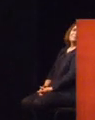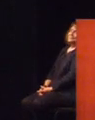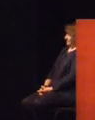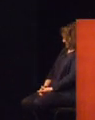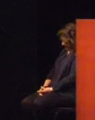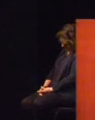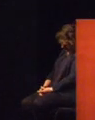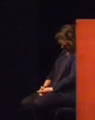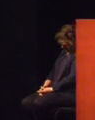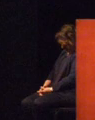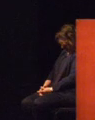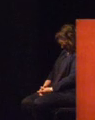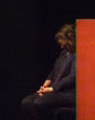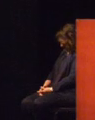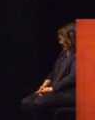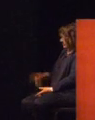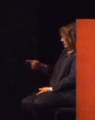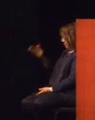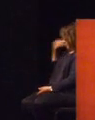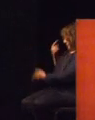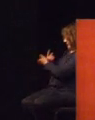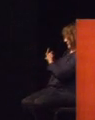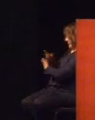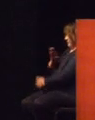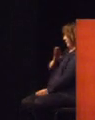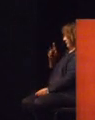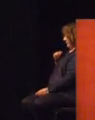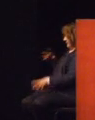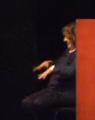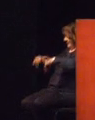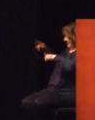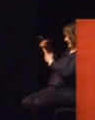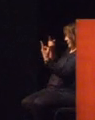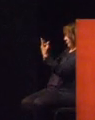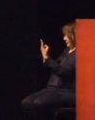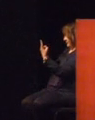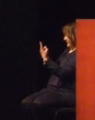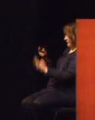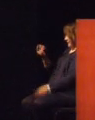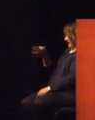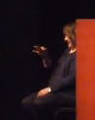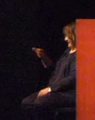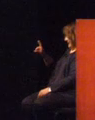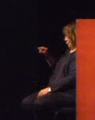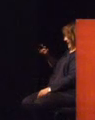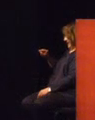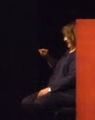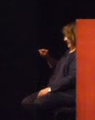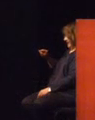So just earlier this week, the Board of Trustees adopted their goals for 19-20